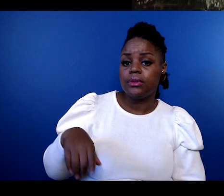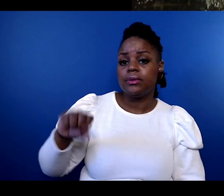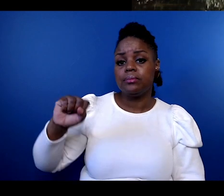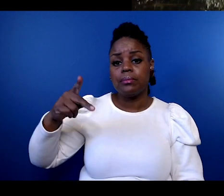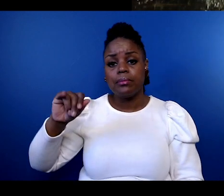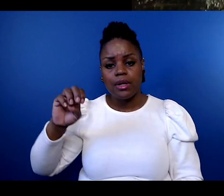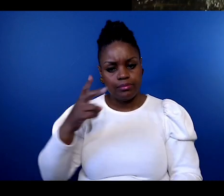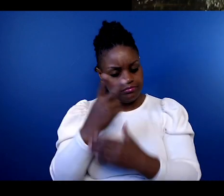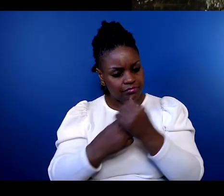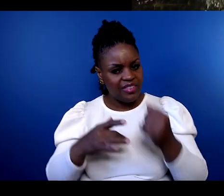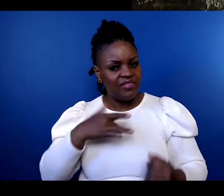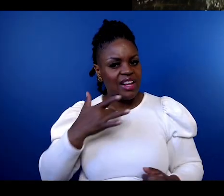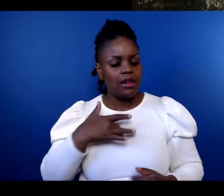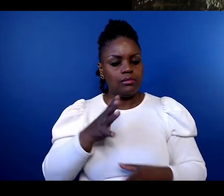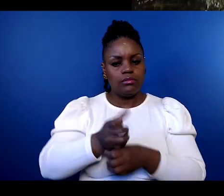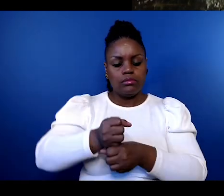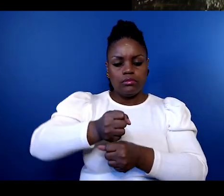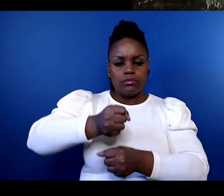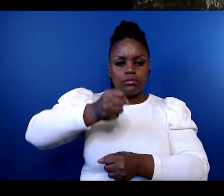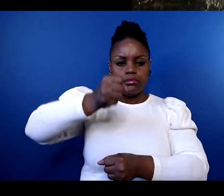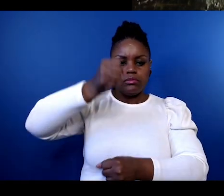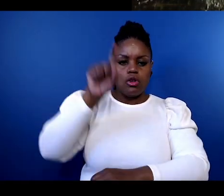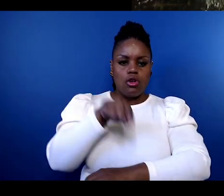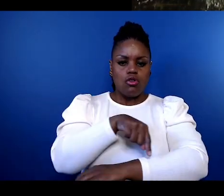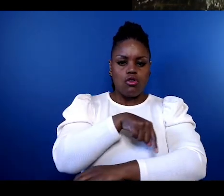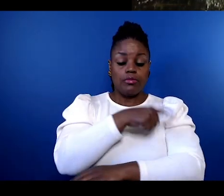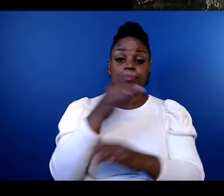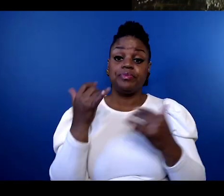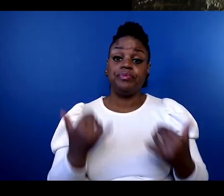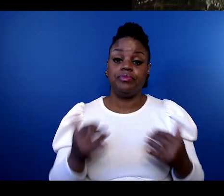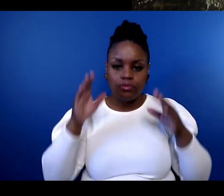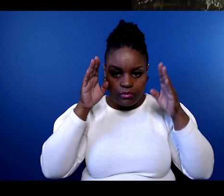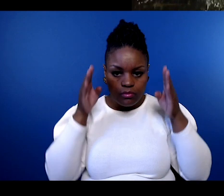fold straight forward. Wherever the hands fall, that's fine.